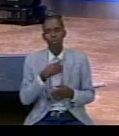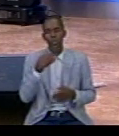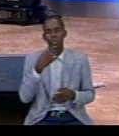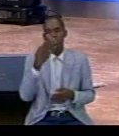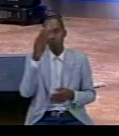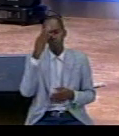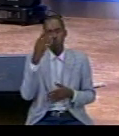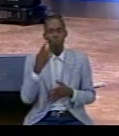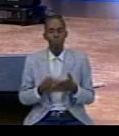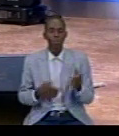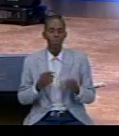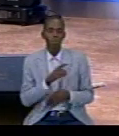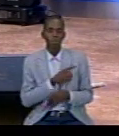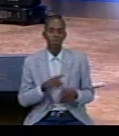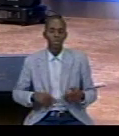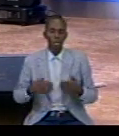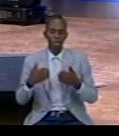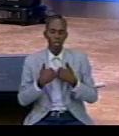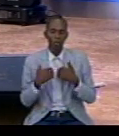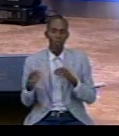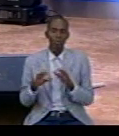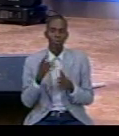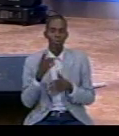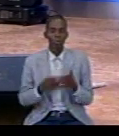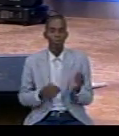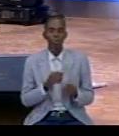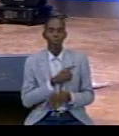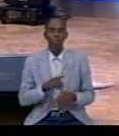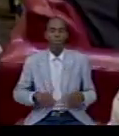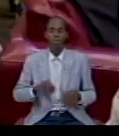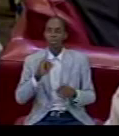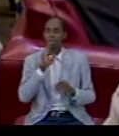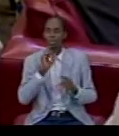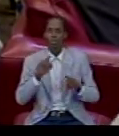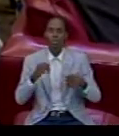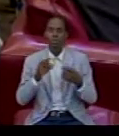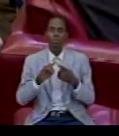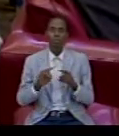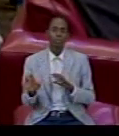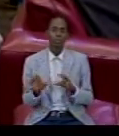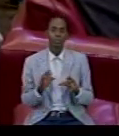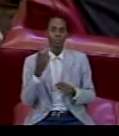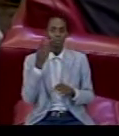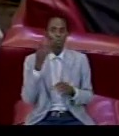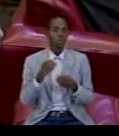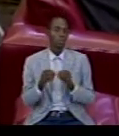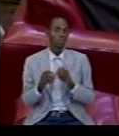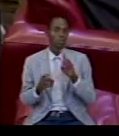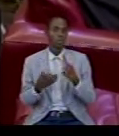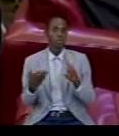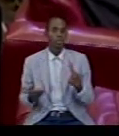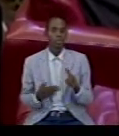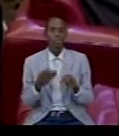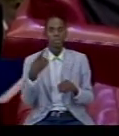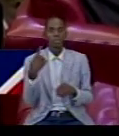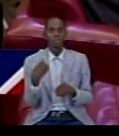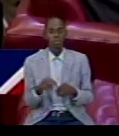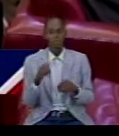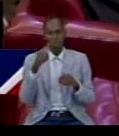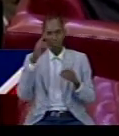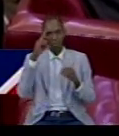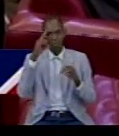know what the Lord has done and what the Lord is going to do. Look at number one here. Number one is the